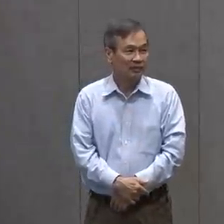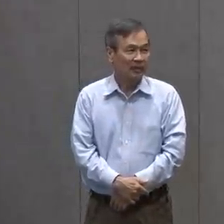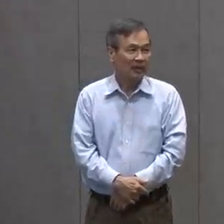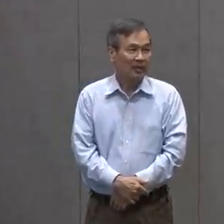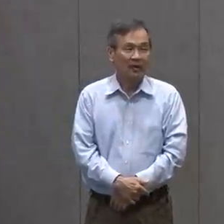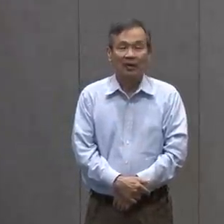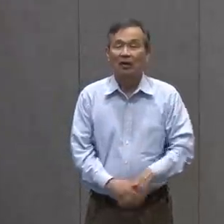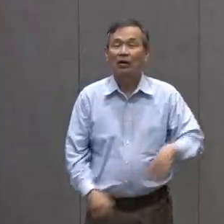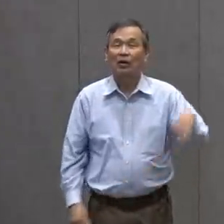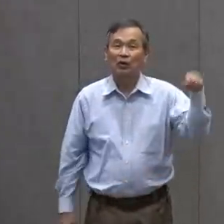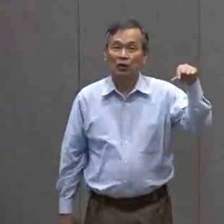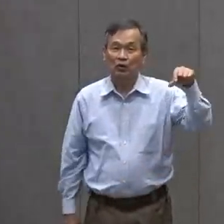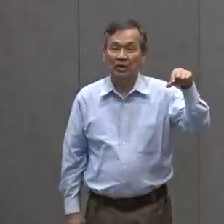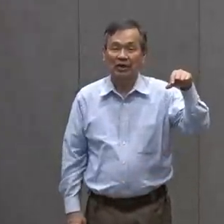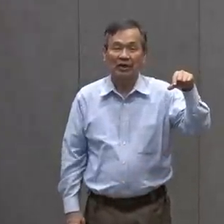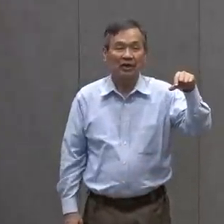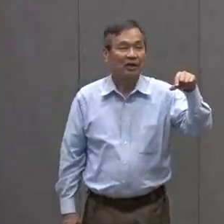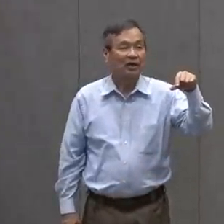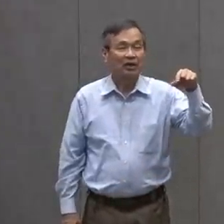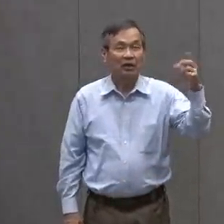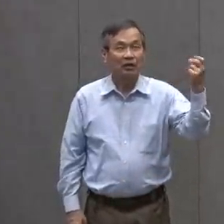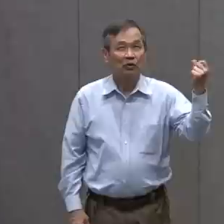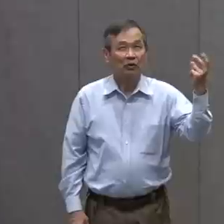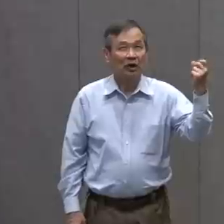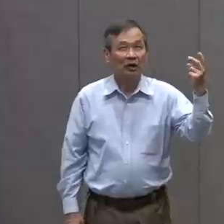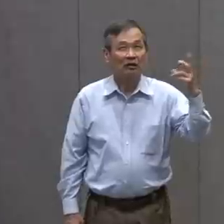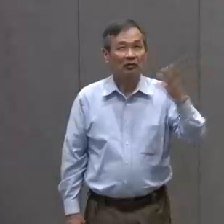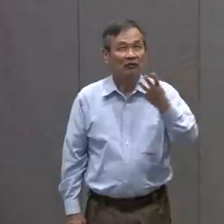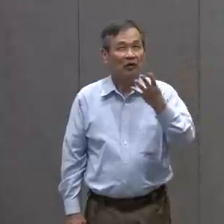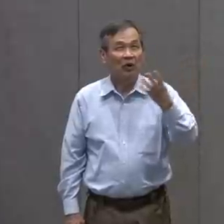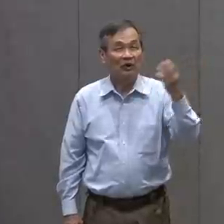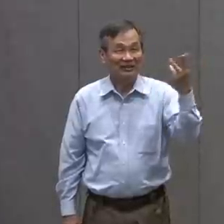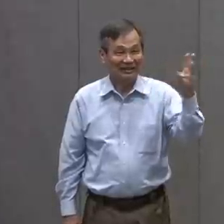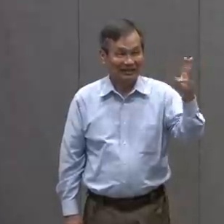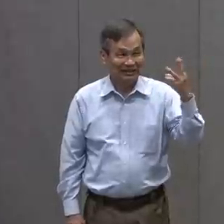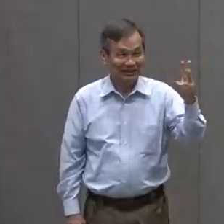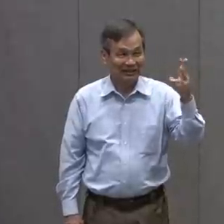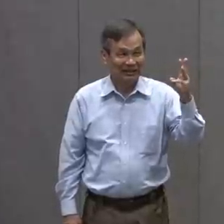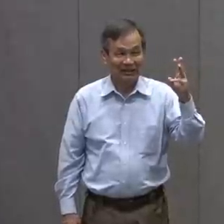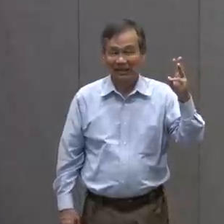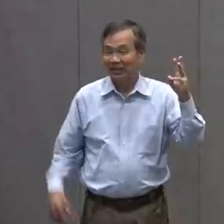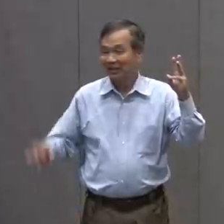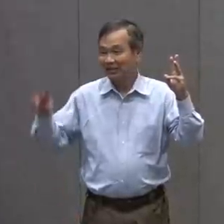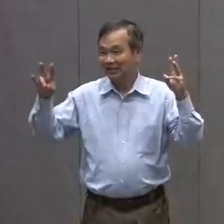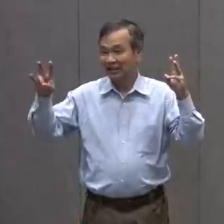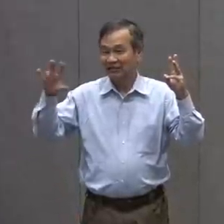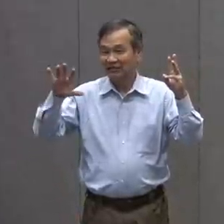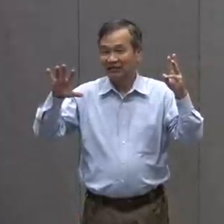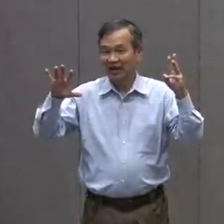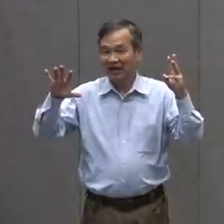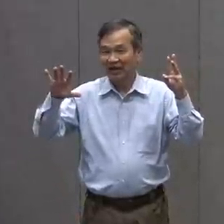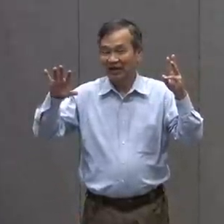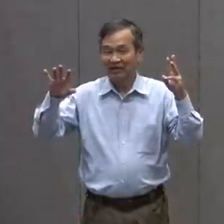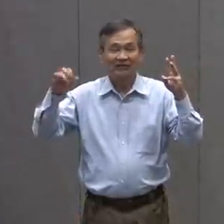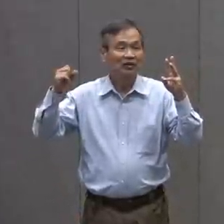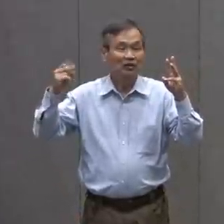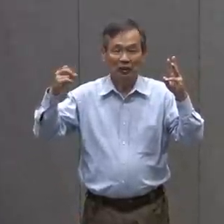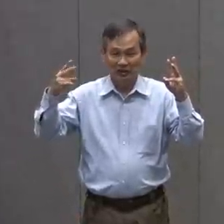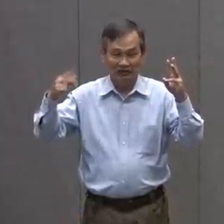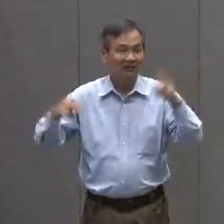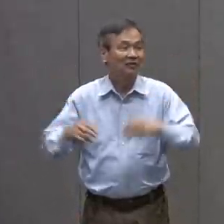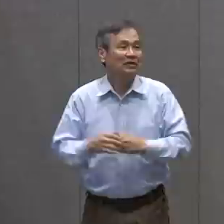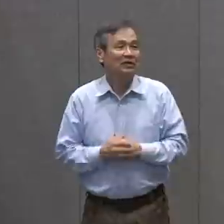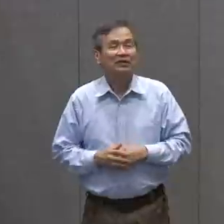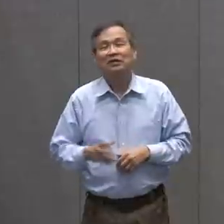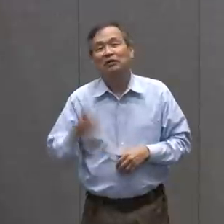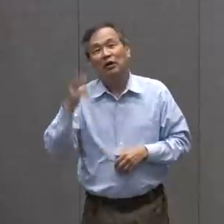Okay, queen 12 and a 4 is 16. And I have a 7 and a 5, which is 12. All right.